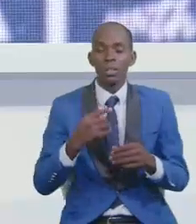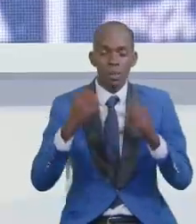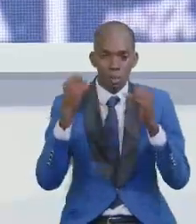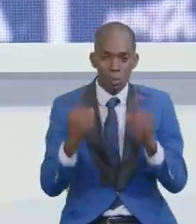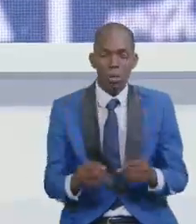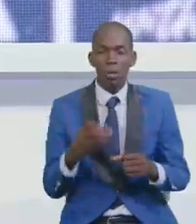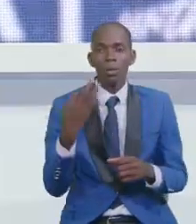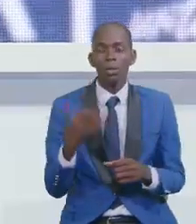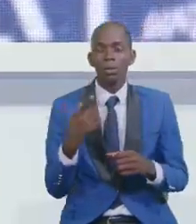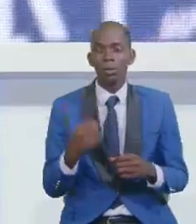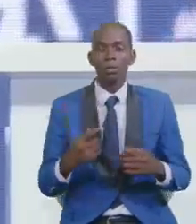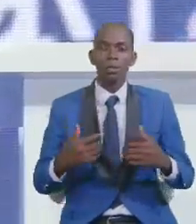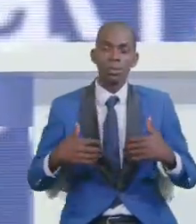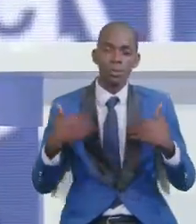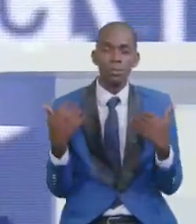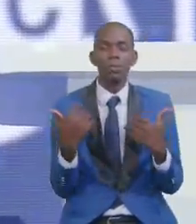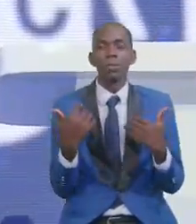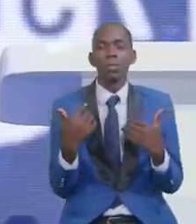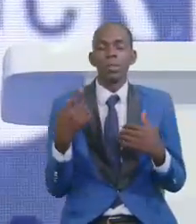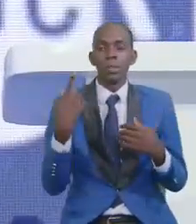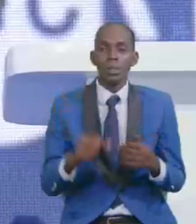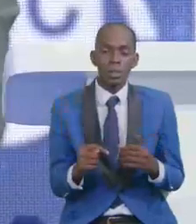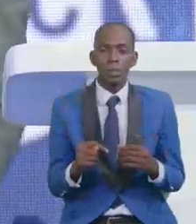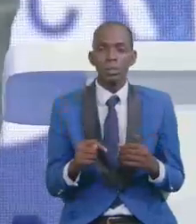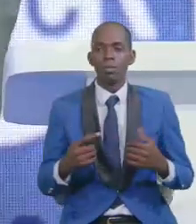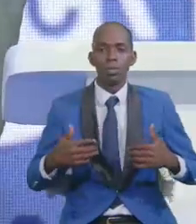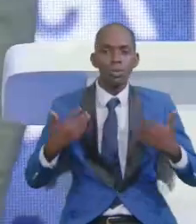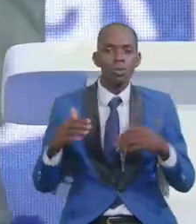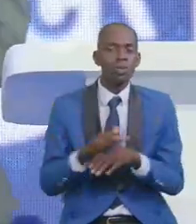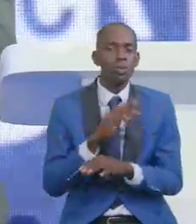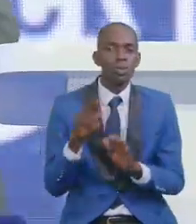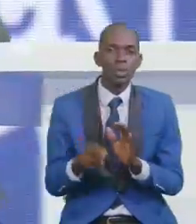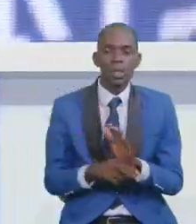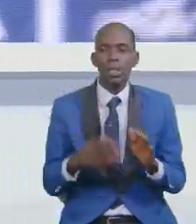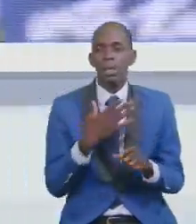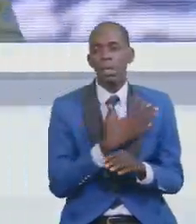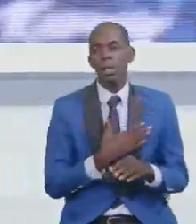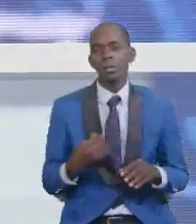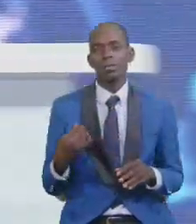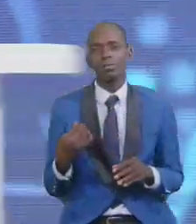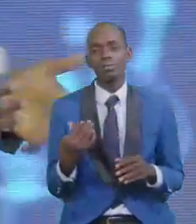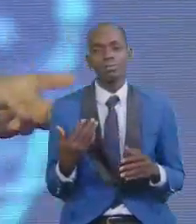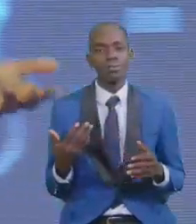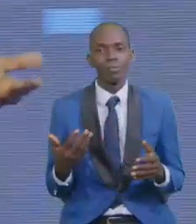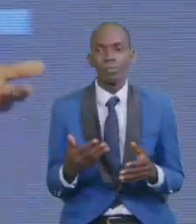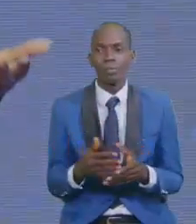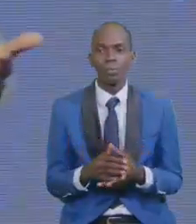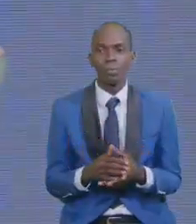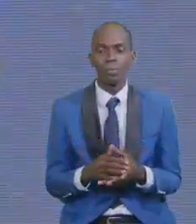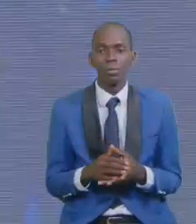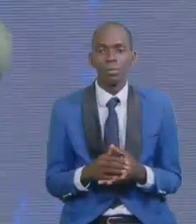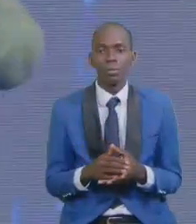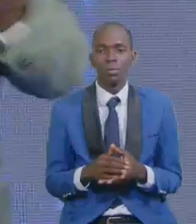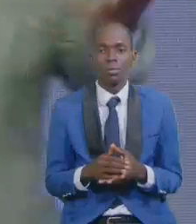youth, the youthfulness and the earnestness that we have. We